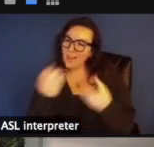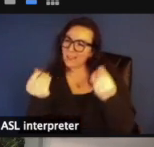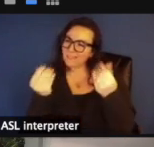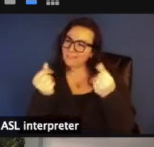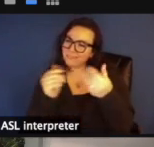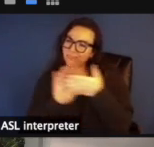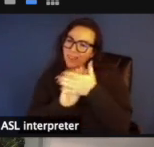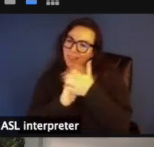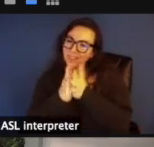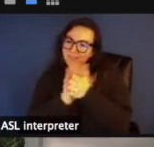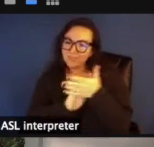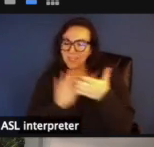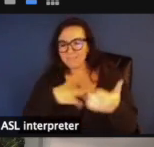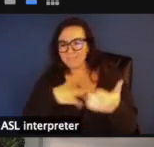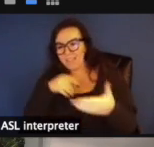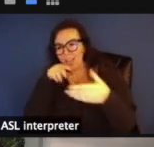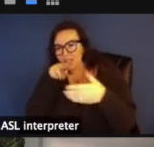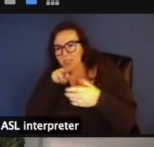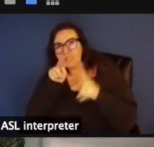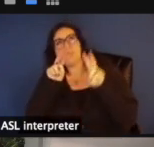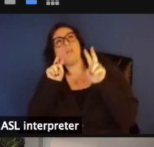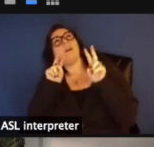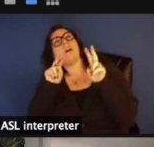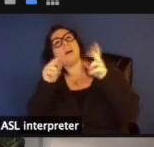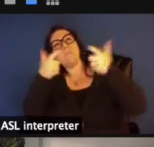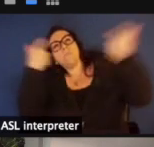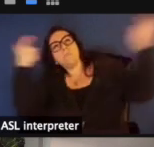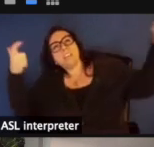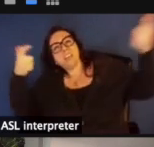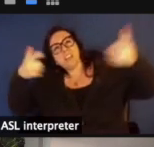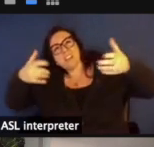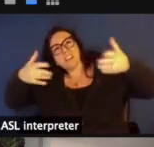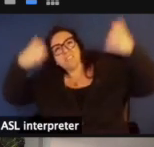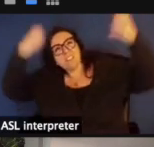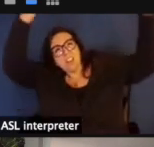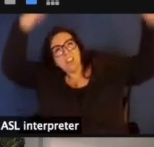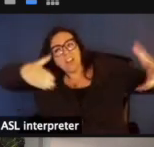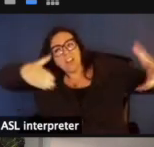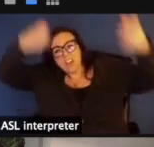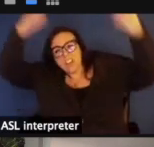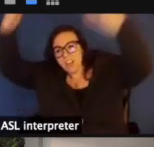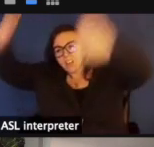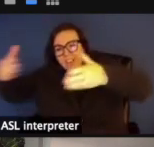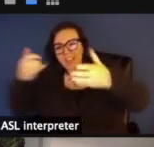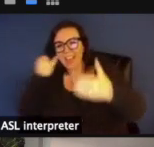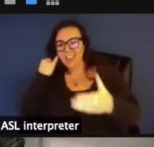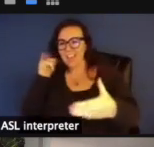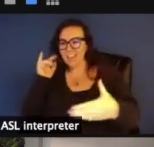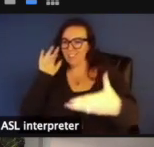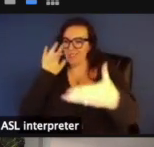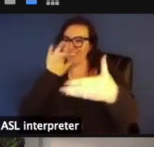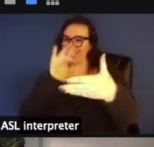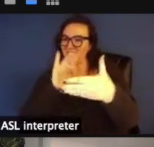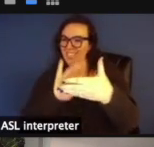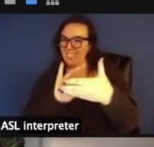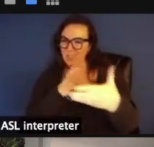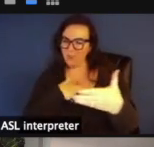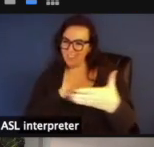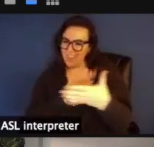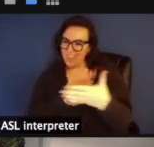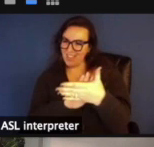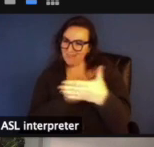down below it and it's towering over you? Or like if you touch the picture, you would feel the rays,